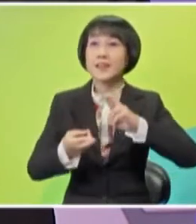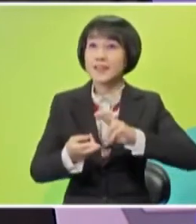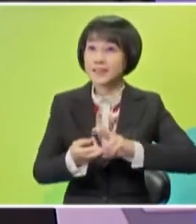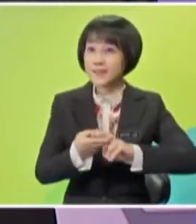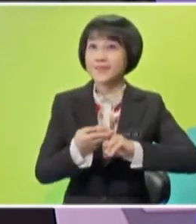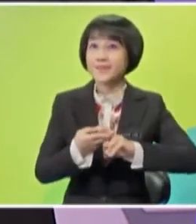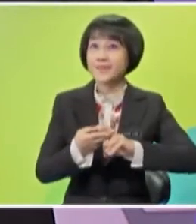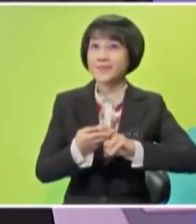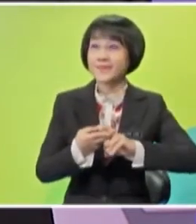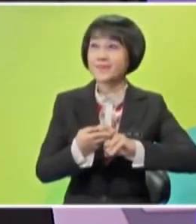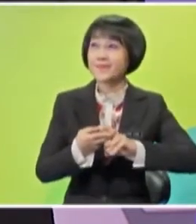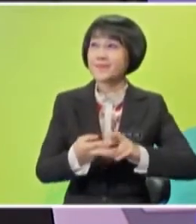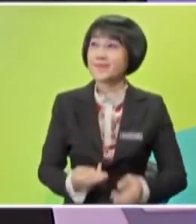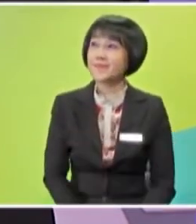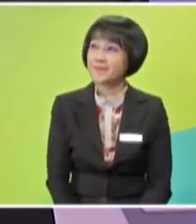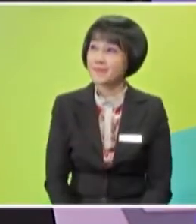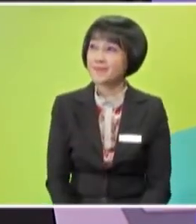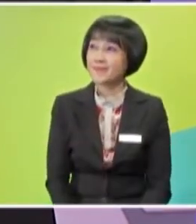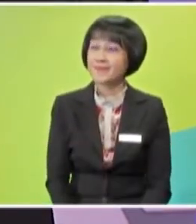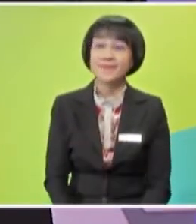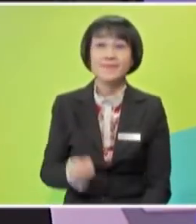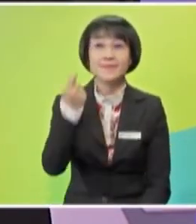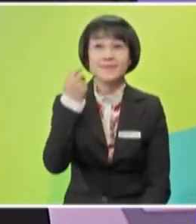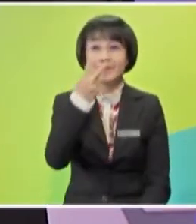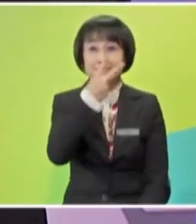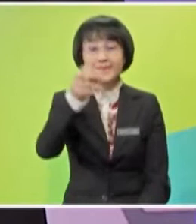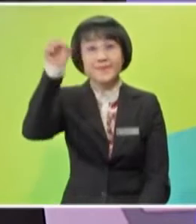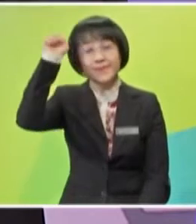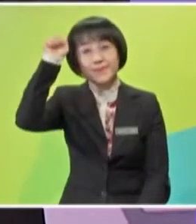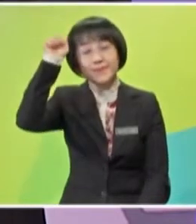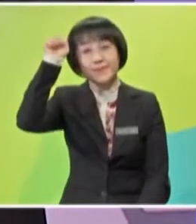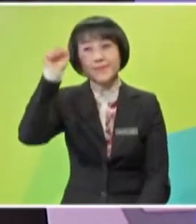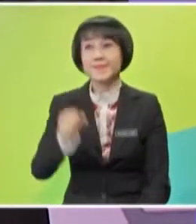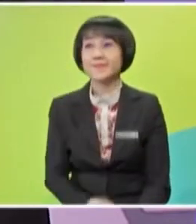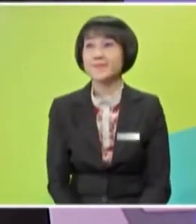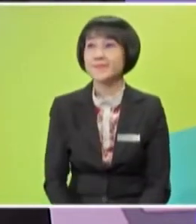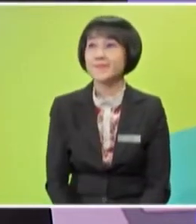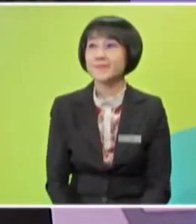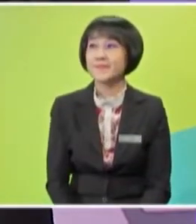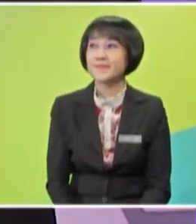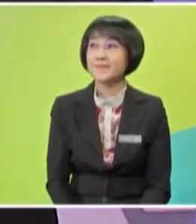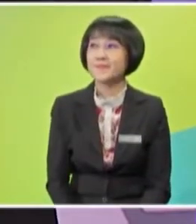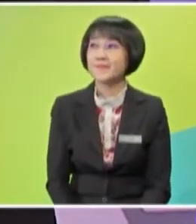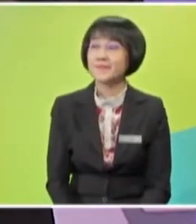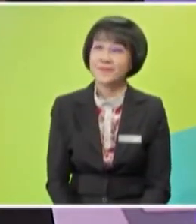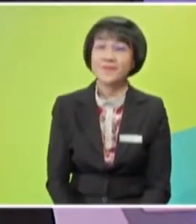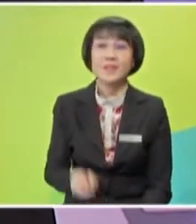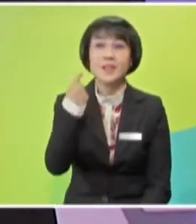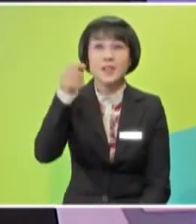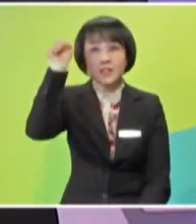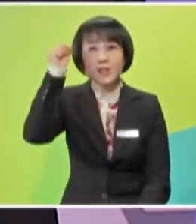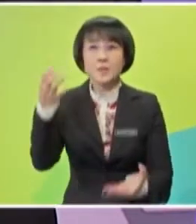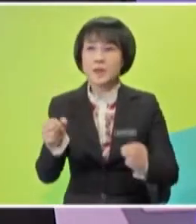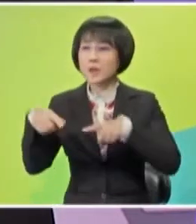okay. Okay, just now we look at Sean as you're trying to figure out whether you want to go to a party or you want to focus on